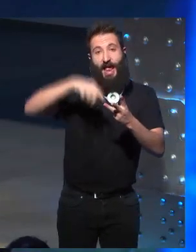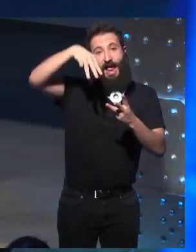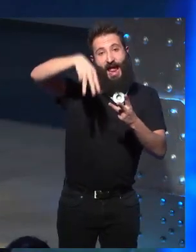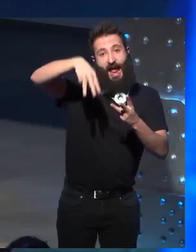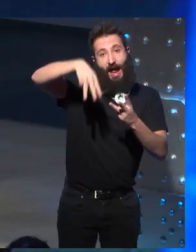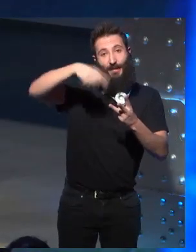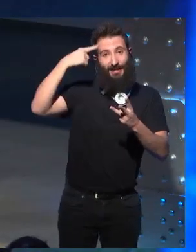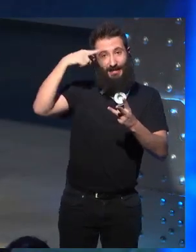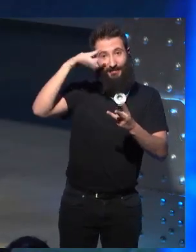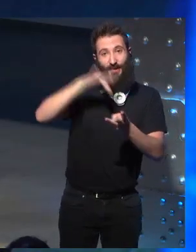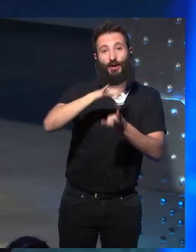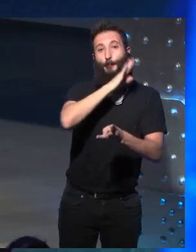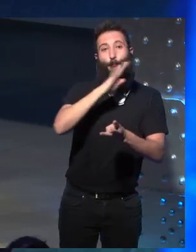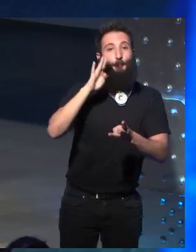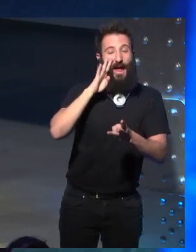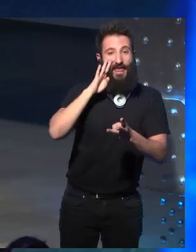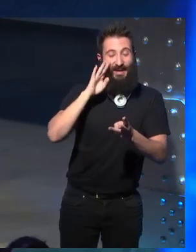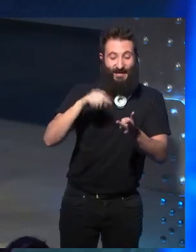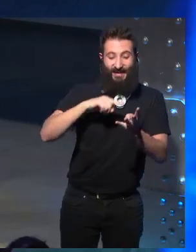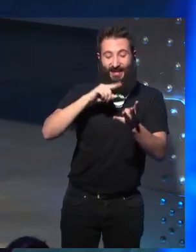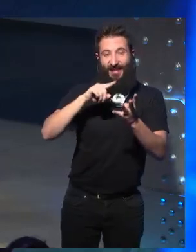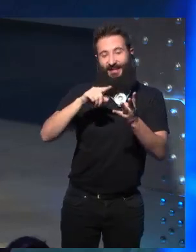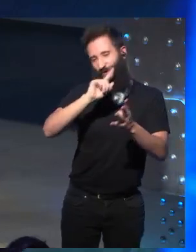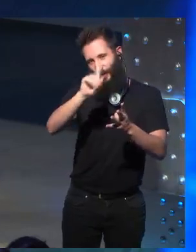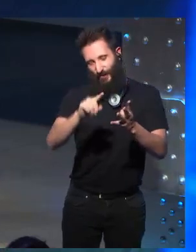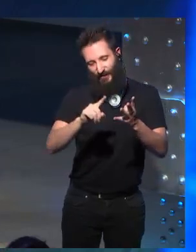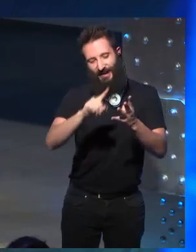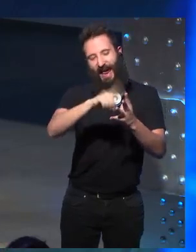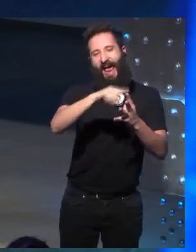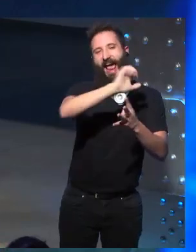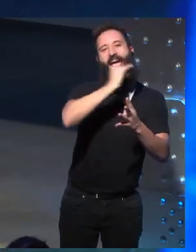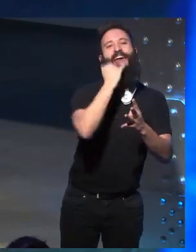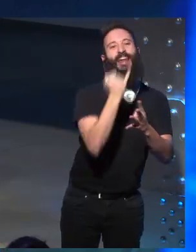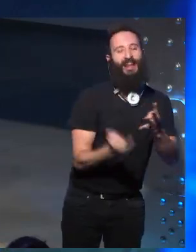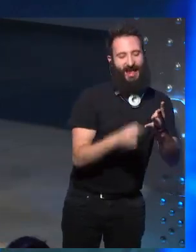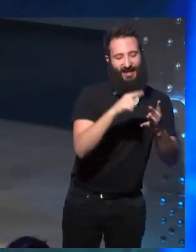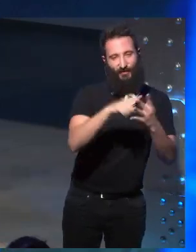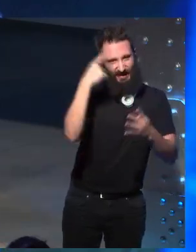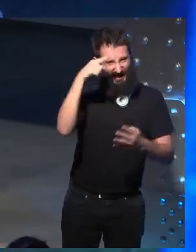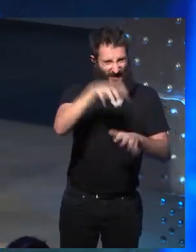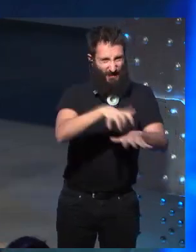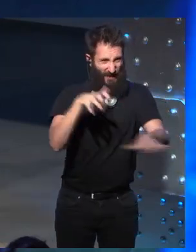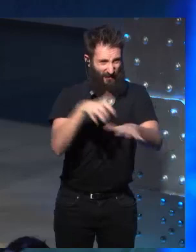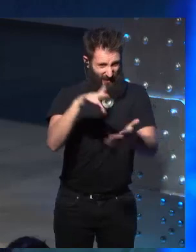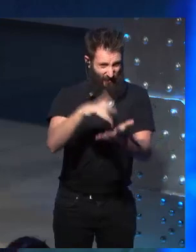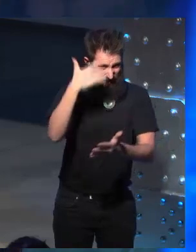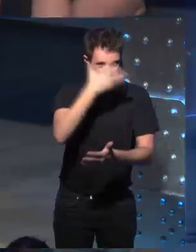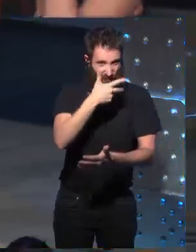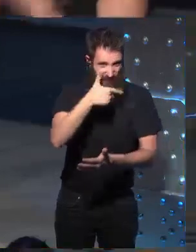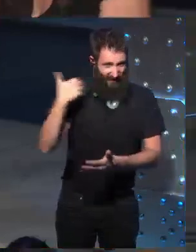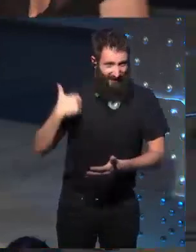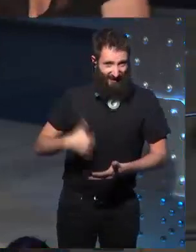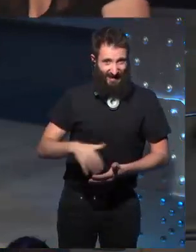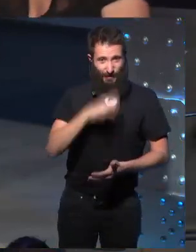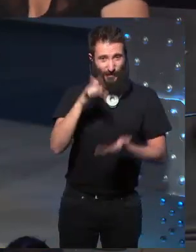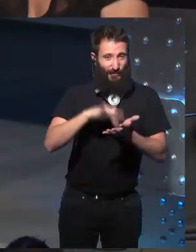mother. Now, E is for energy. I'm sure most of you know that equation. E